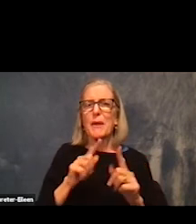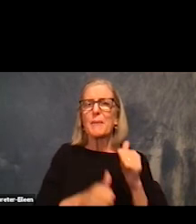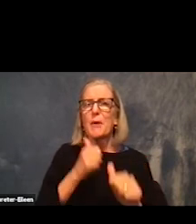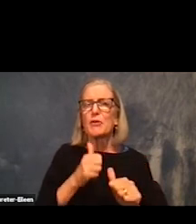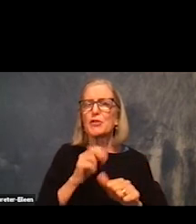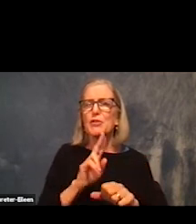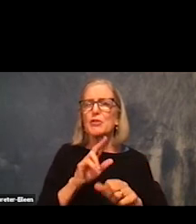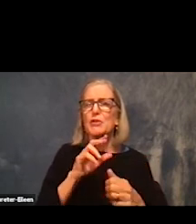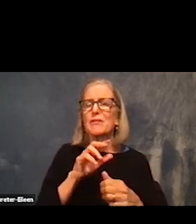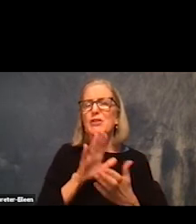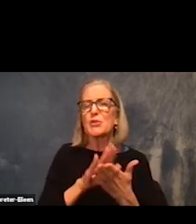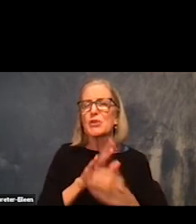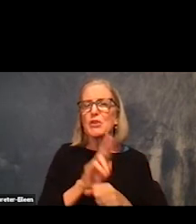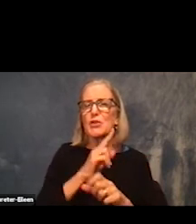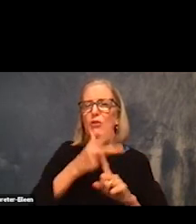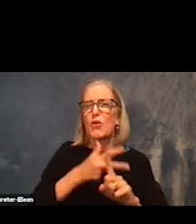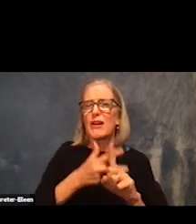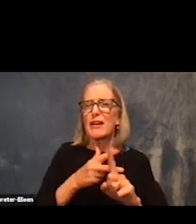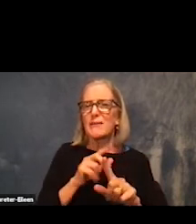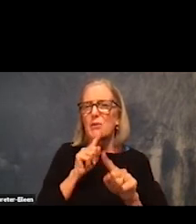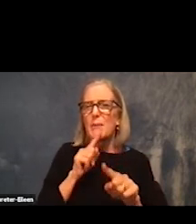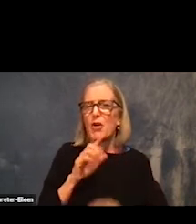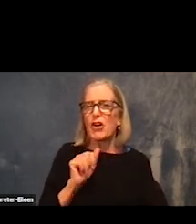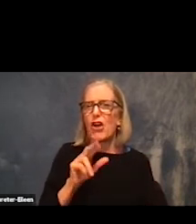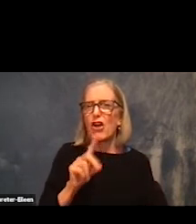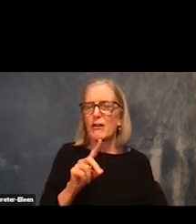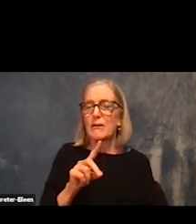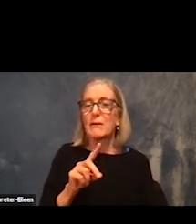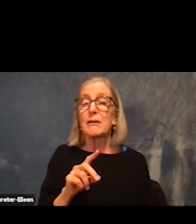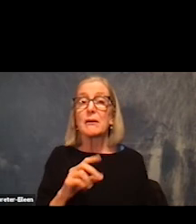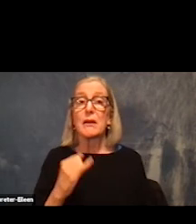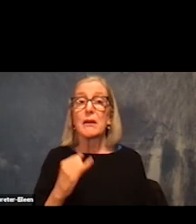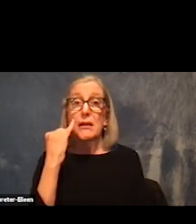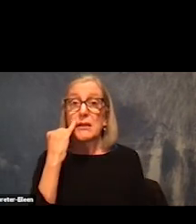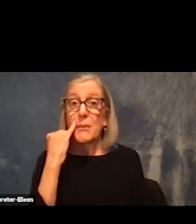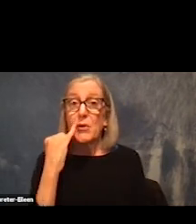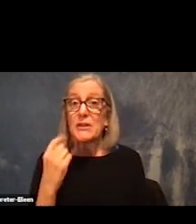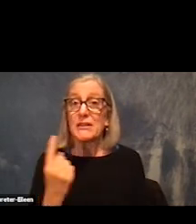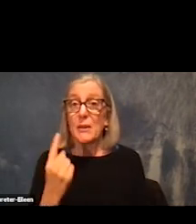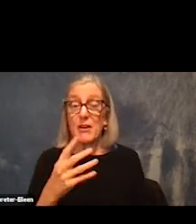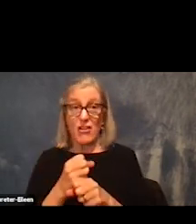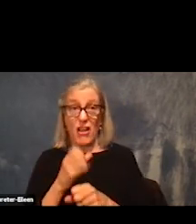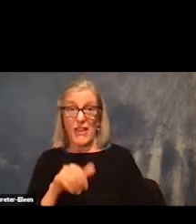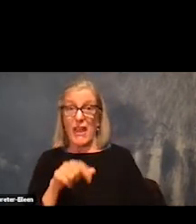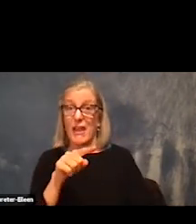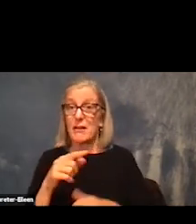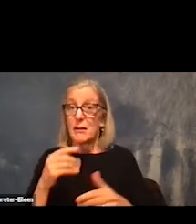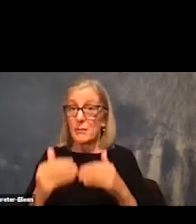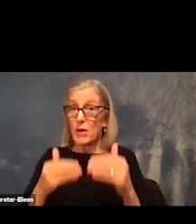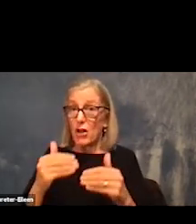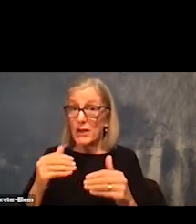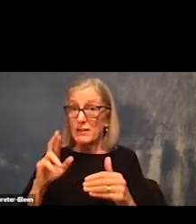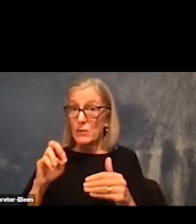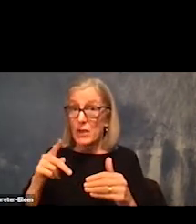system. Anyway, suppose Juan's family received this progress report in early February. How's that for